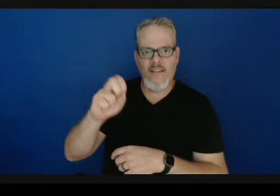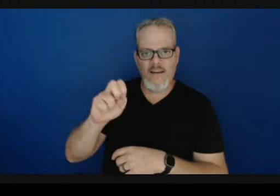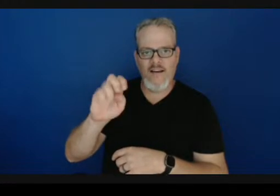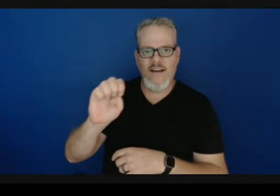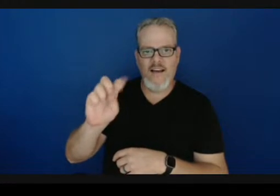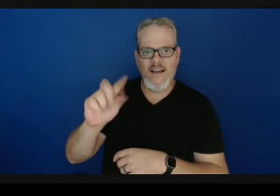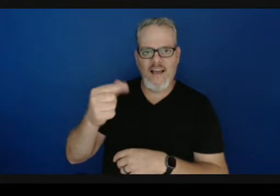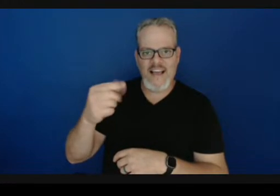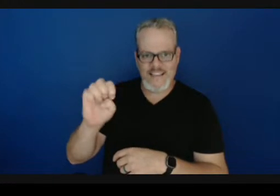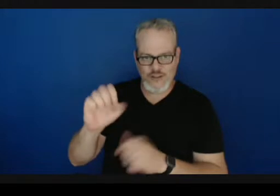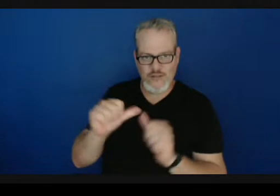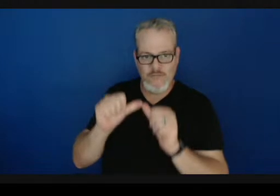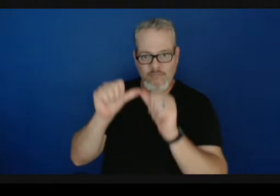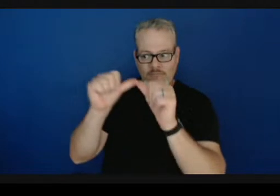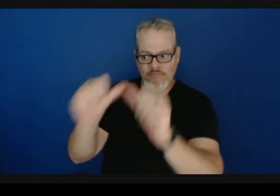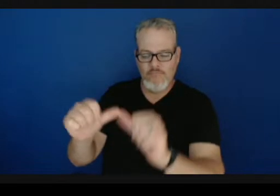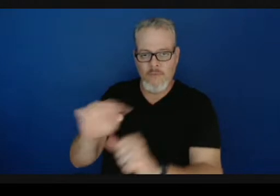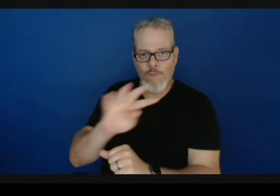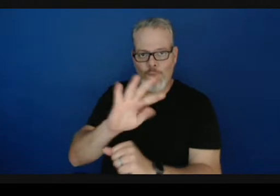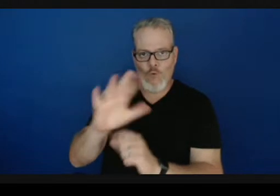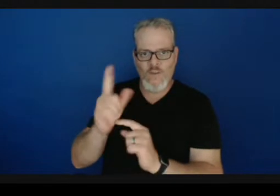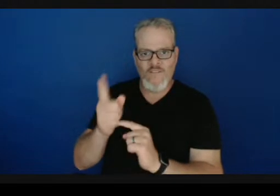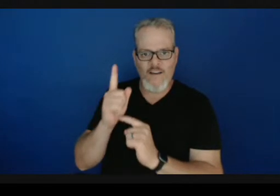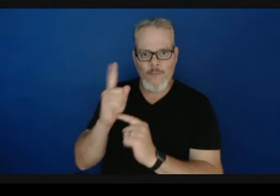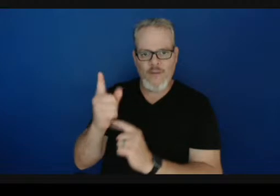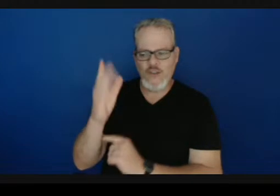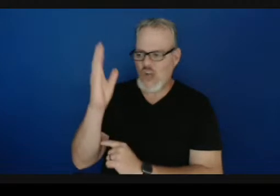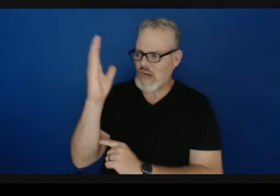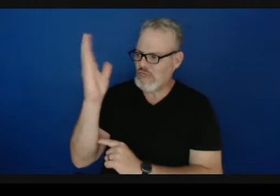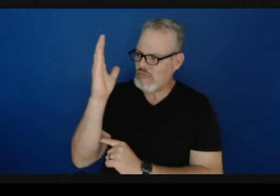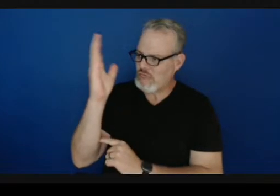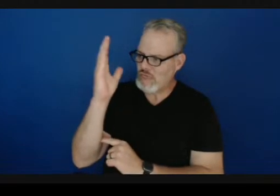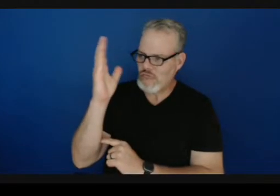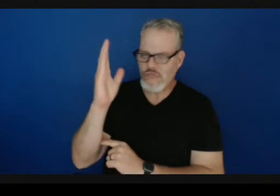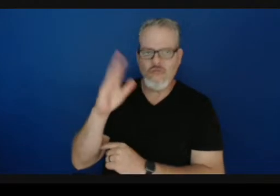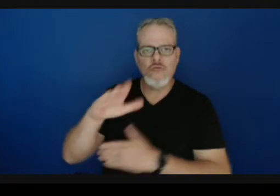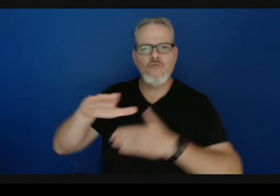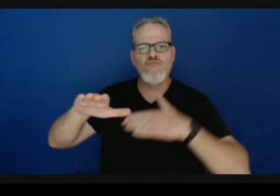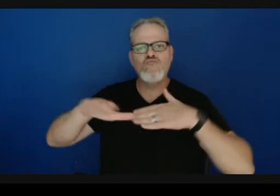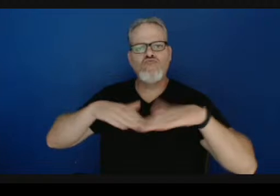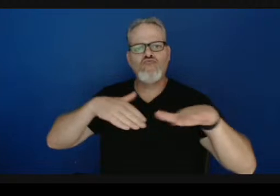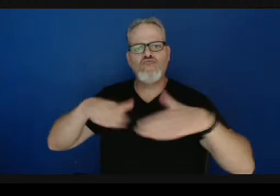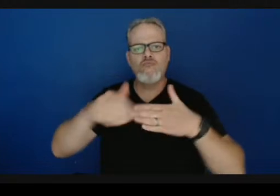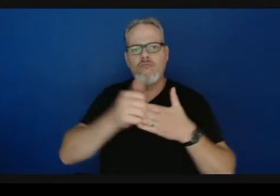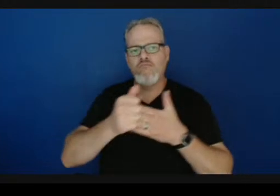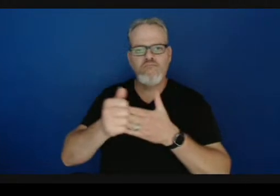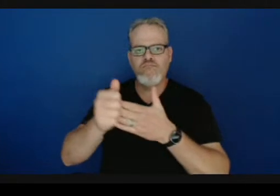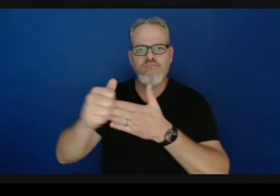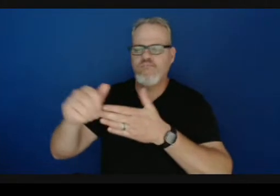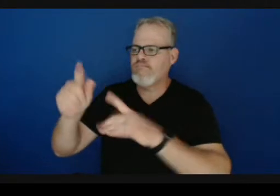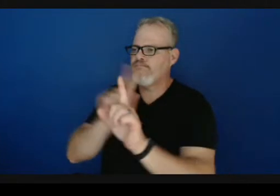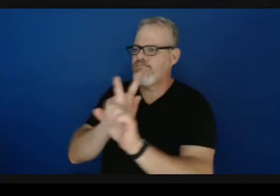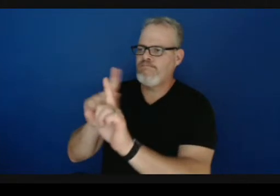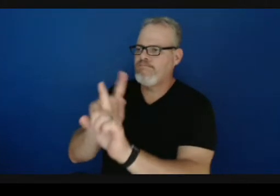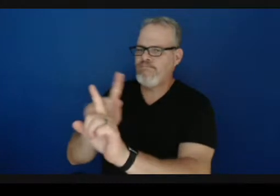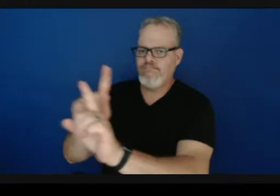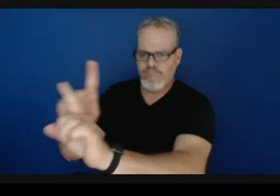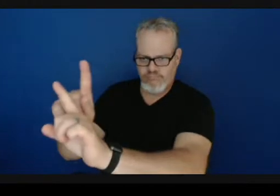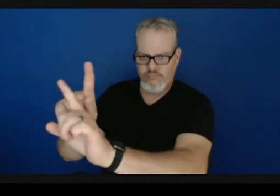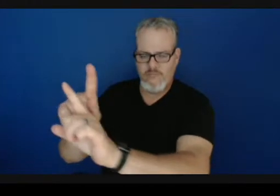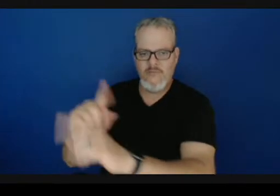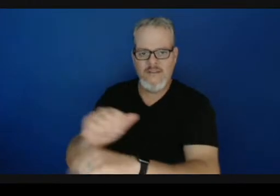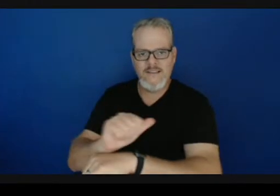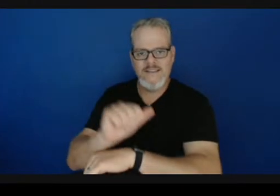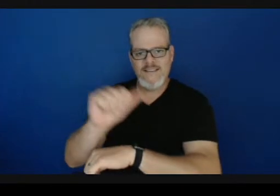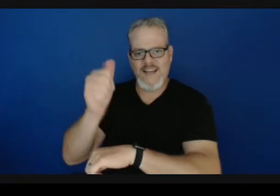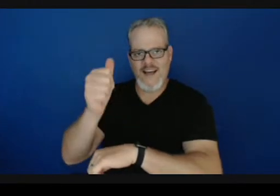lively 30 to 45-minute introduction to the summit on a short guided walk from the table at Waikahuna, 10 o'clock, 11,